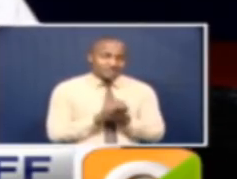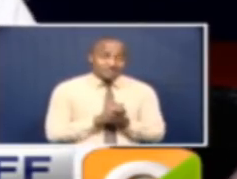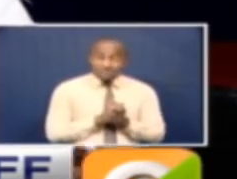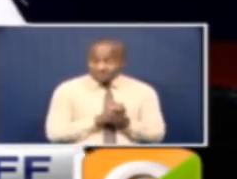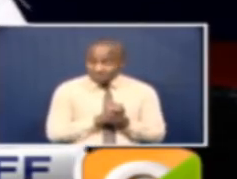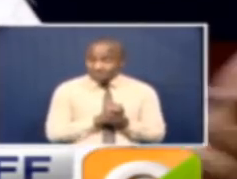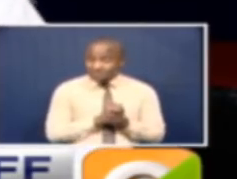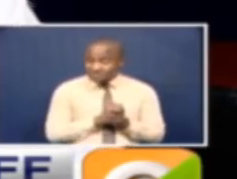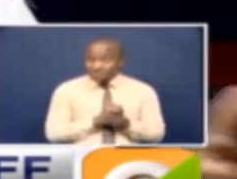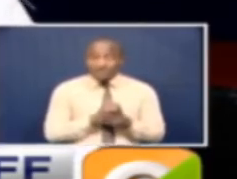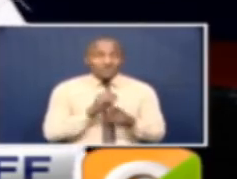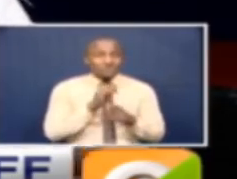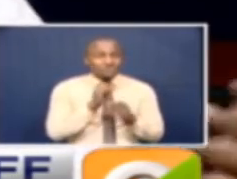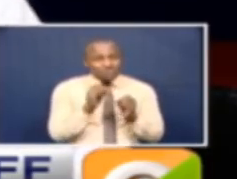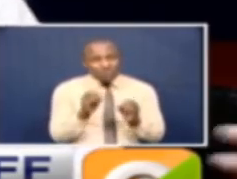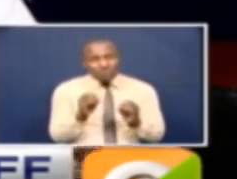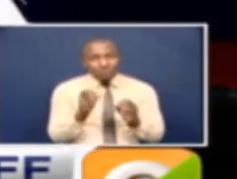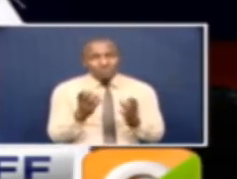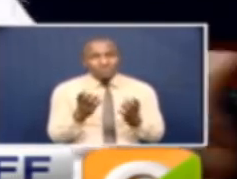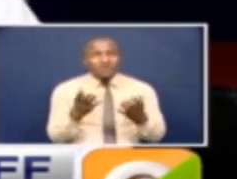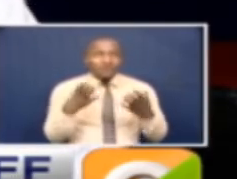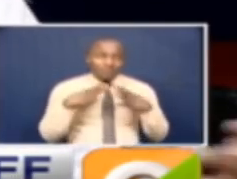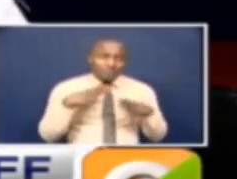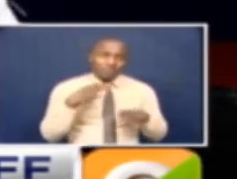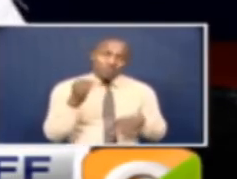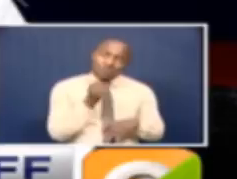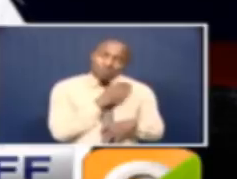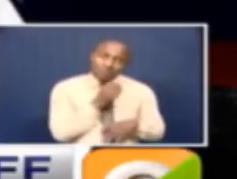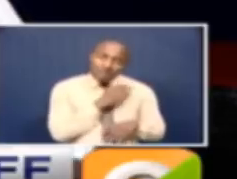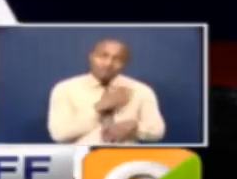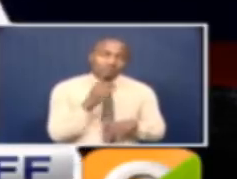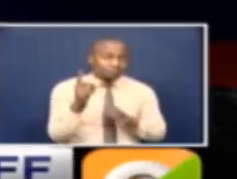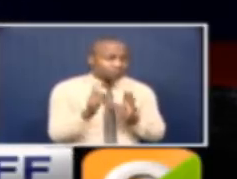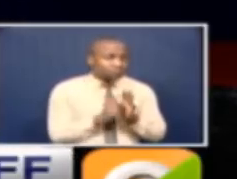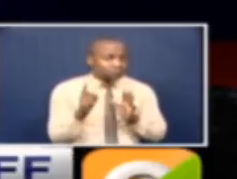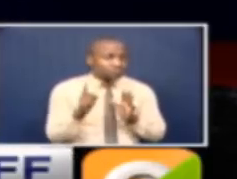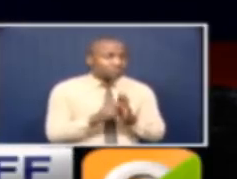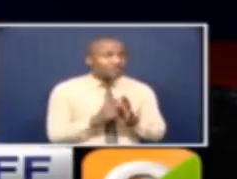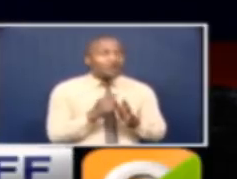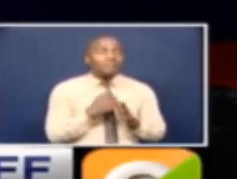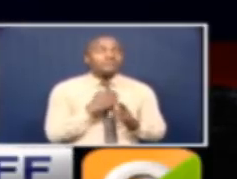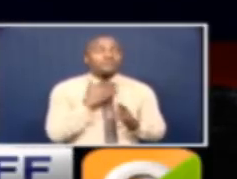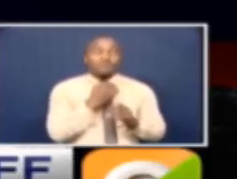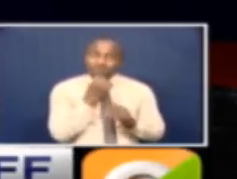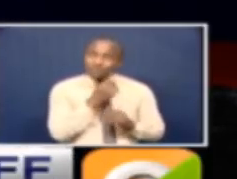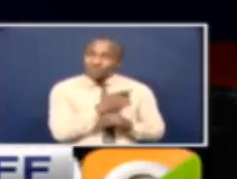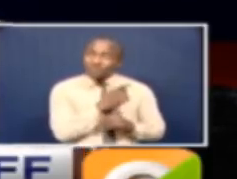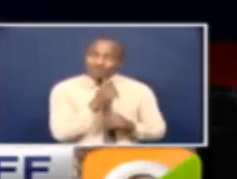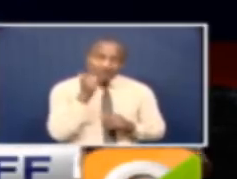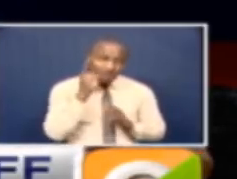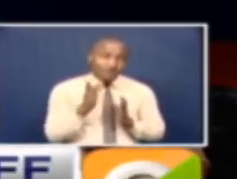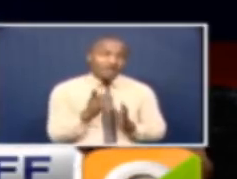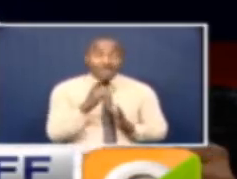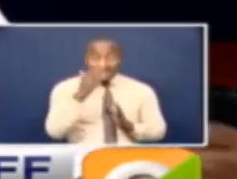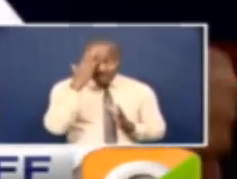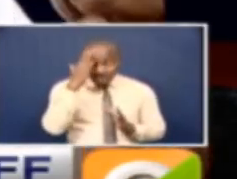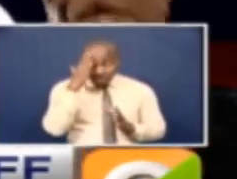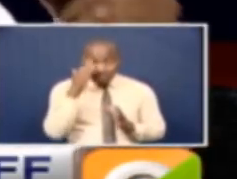it's a lot of people complaining back and forth, I want to remind him that he's a lawyer and he knows